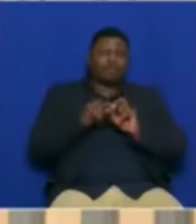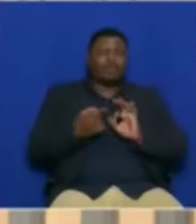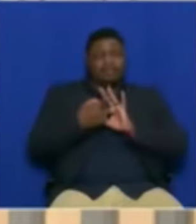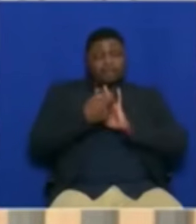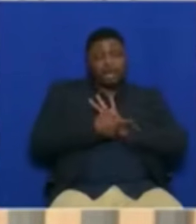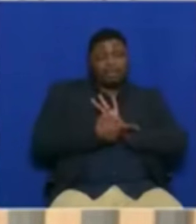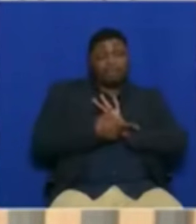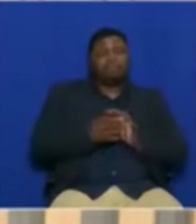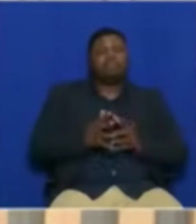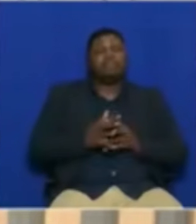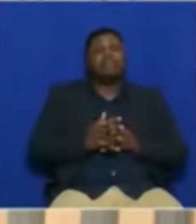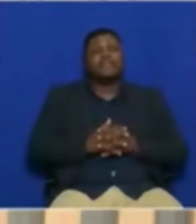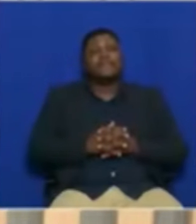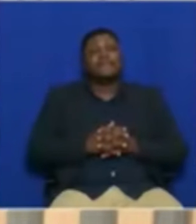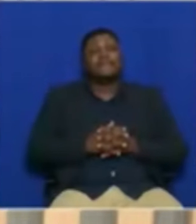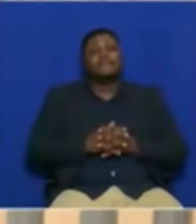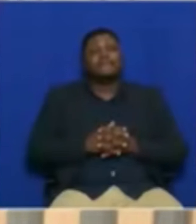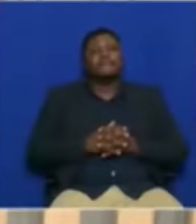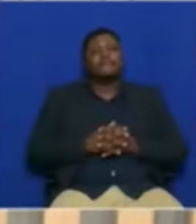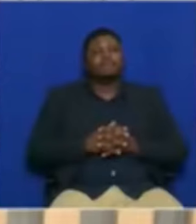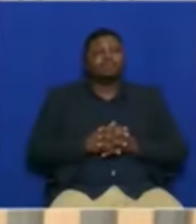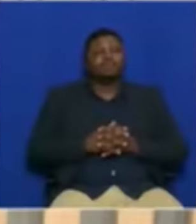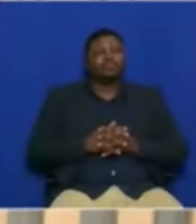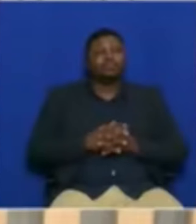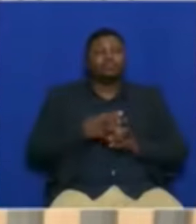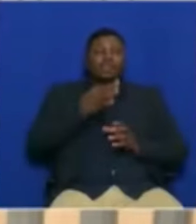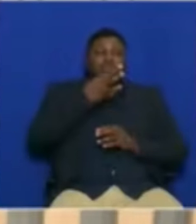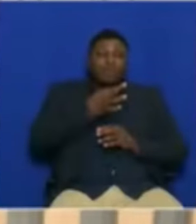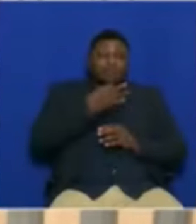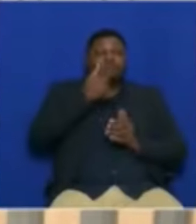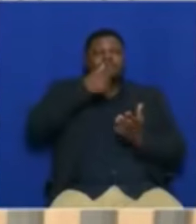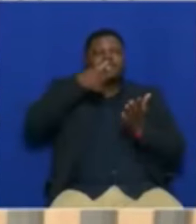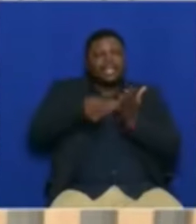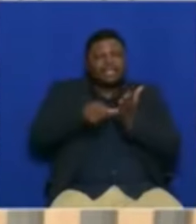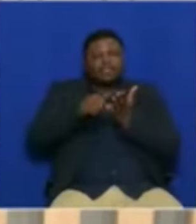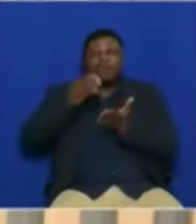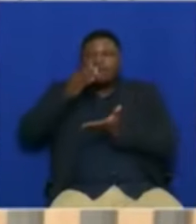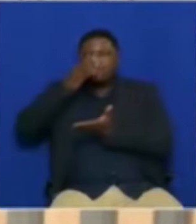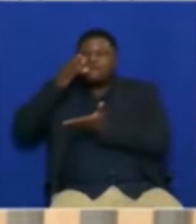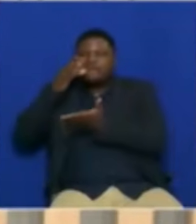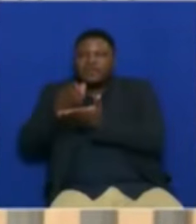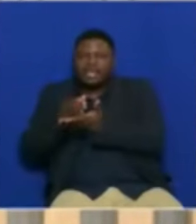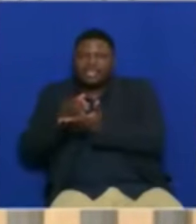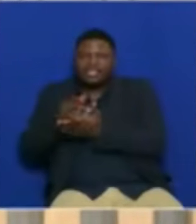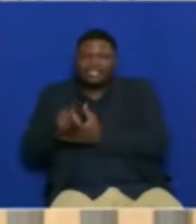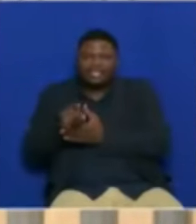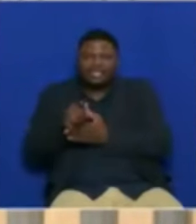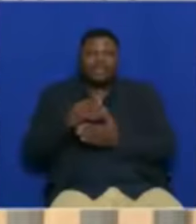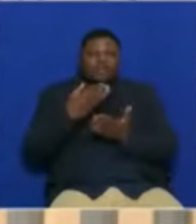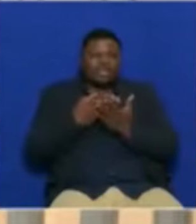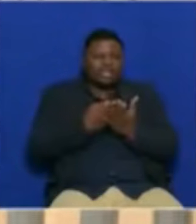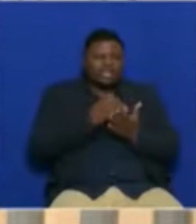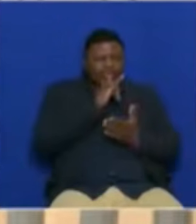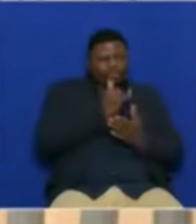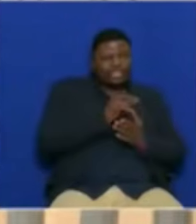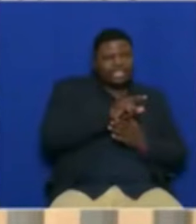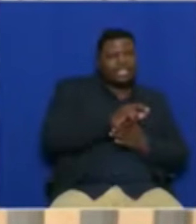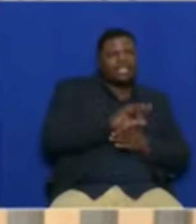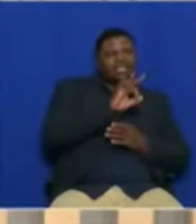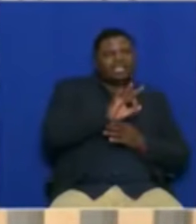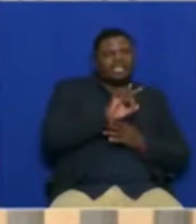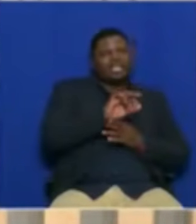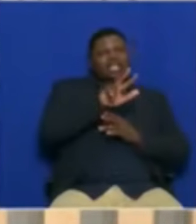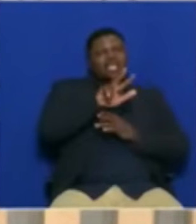it's said it's a letter of confirmation. We can look at the one at 380. And it is